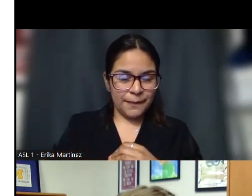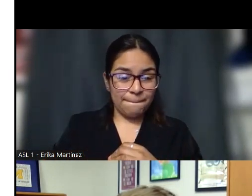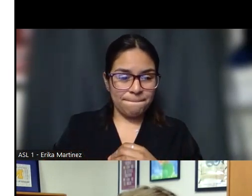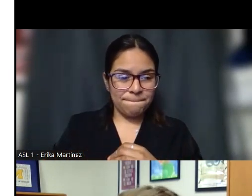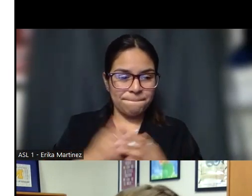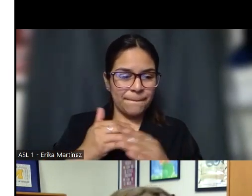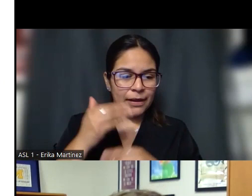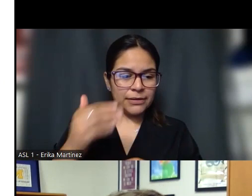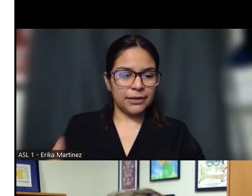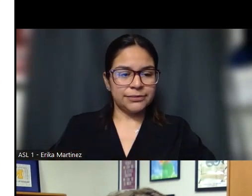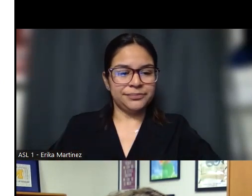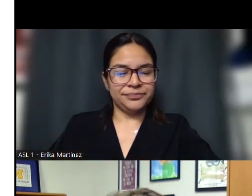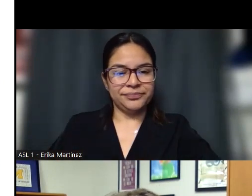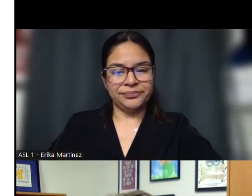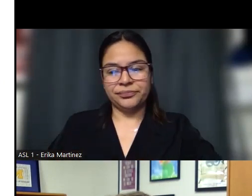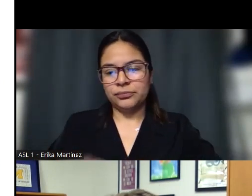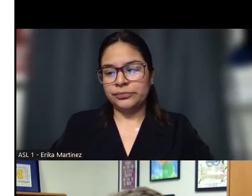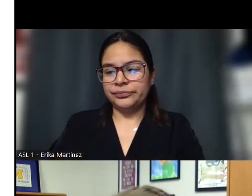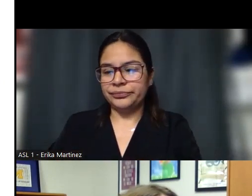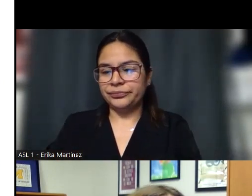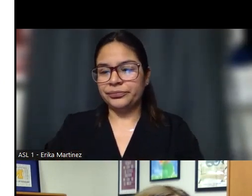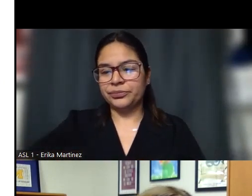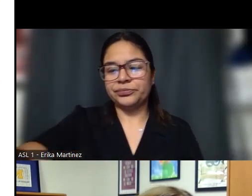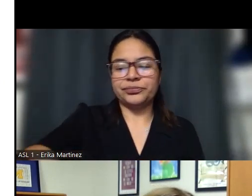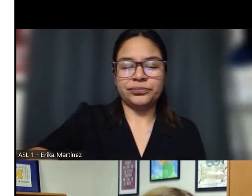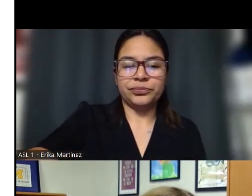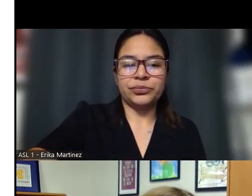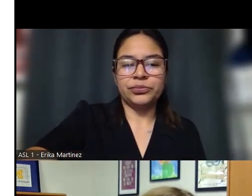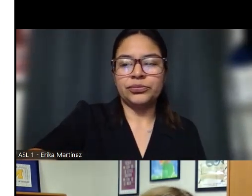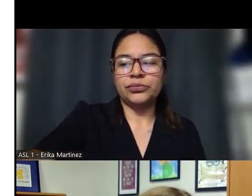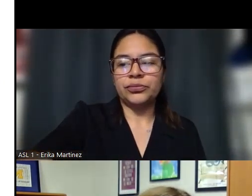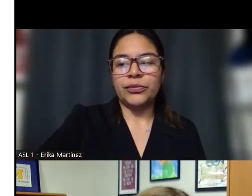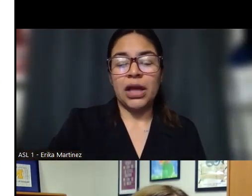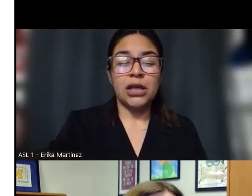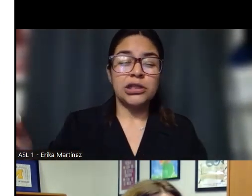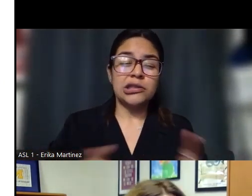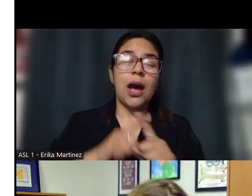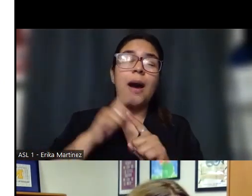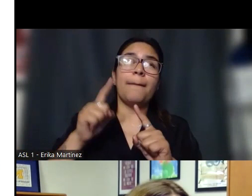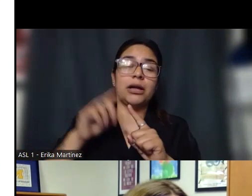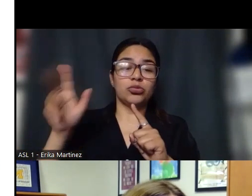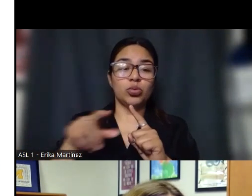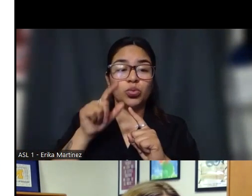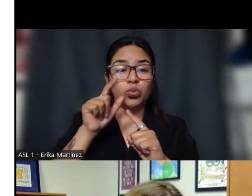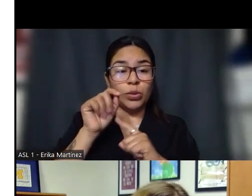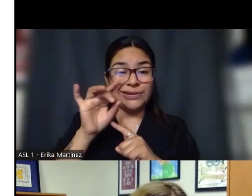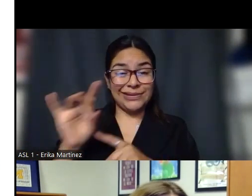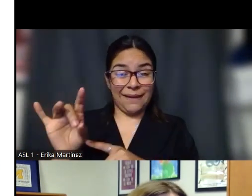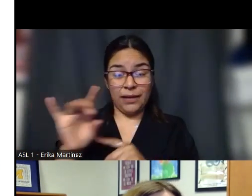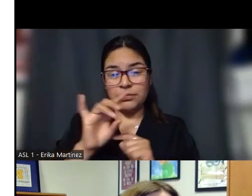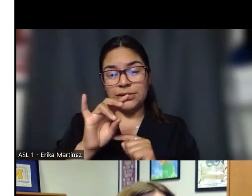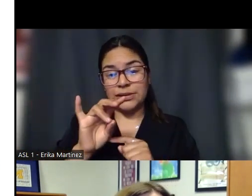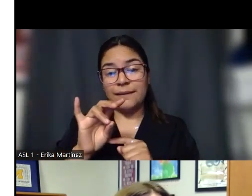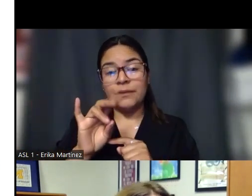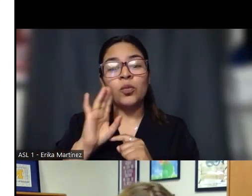Next slide. At any given time, we have approximately 27 open federal awards. And the next